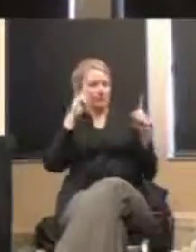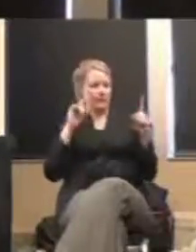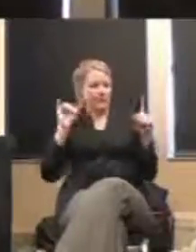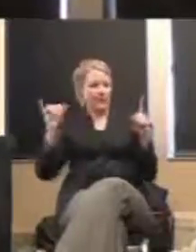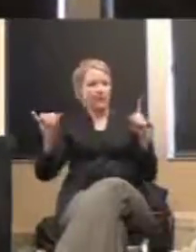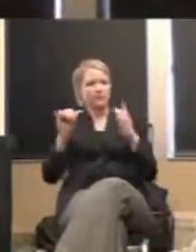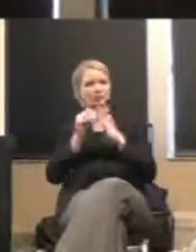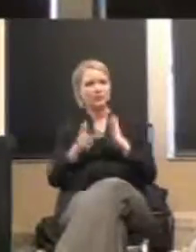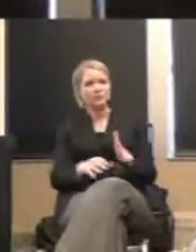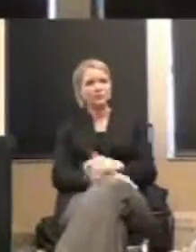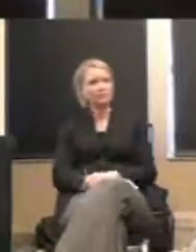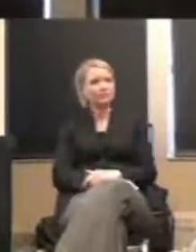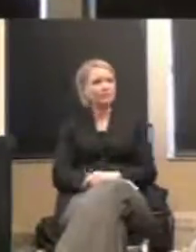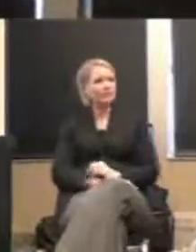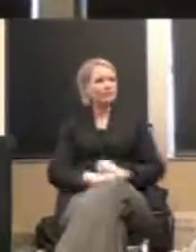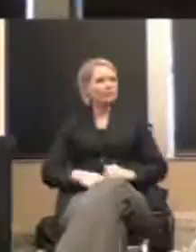students.